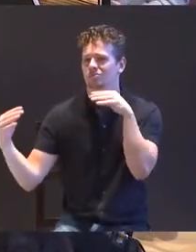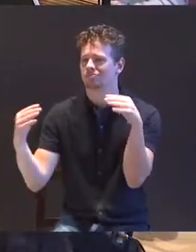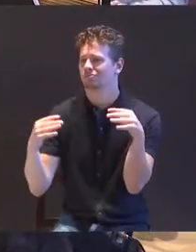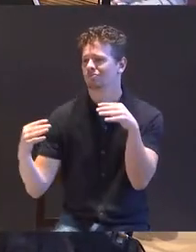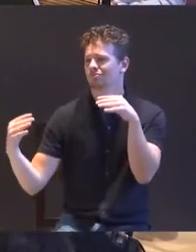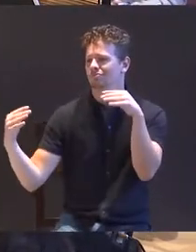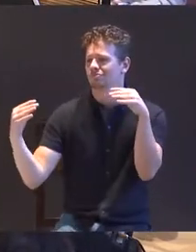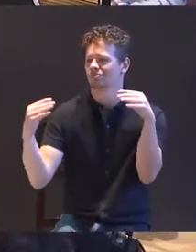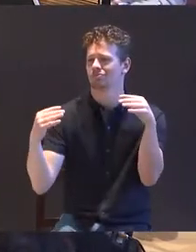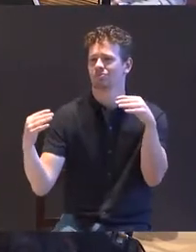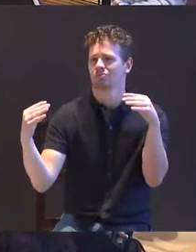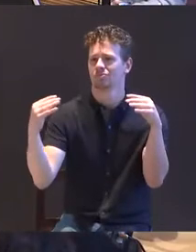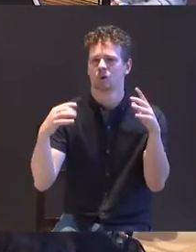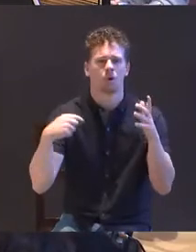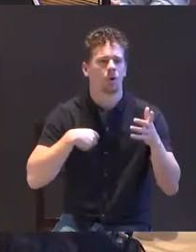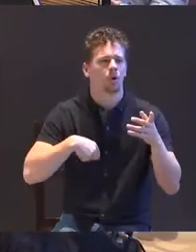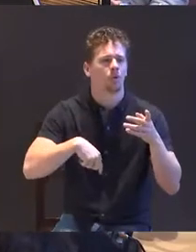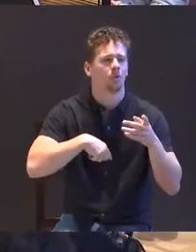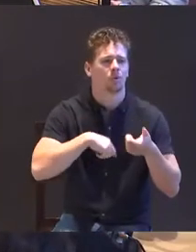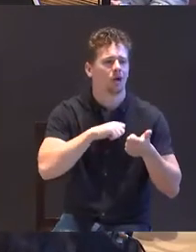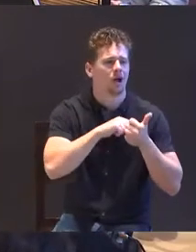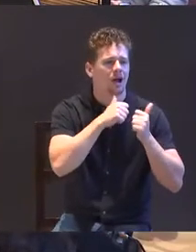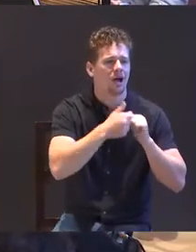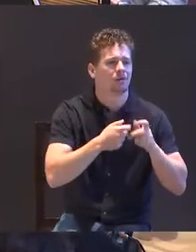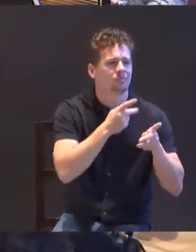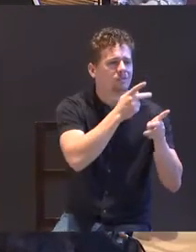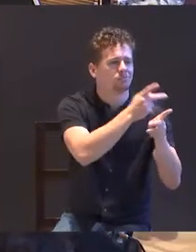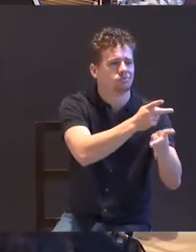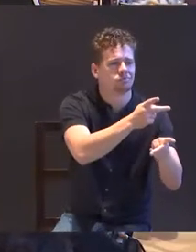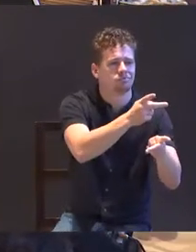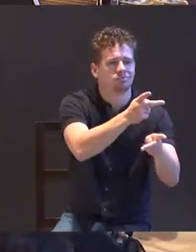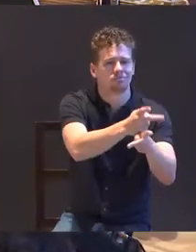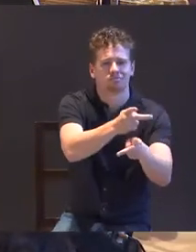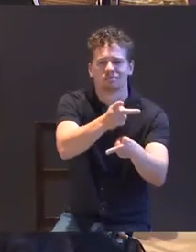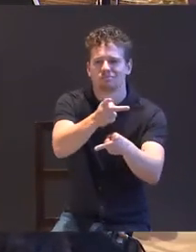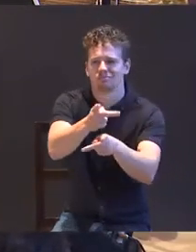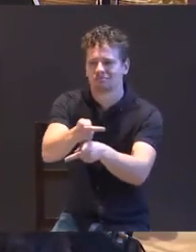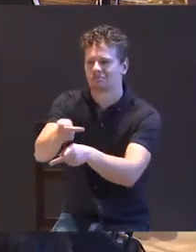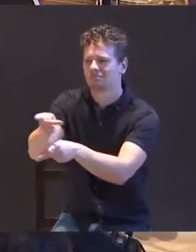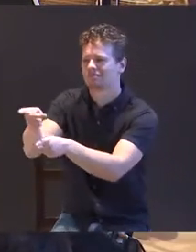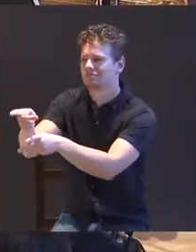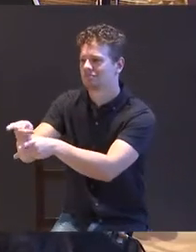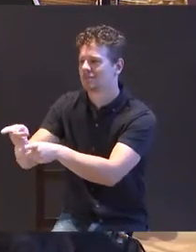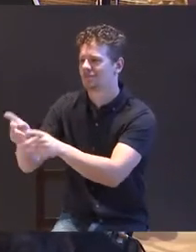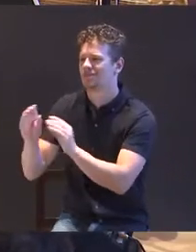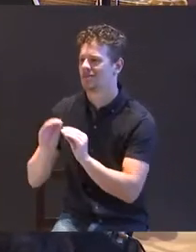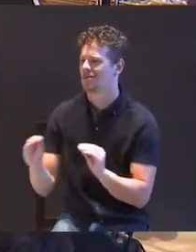We are how we treat each other and nothing more.